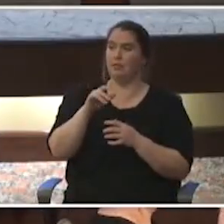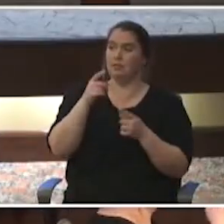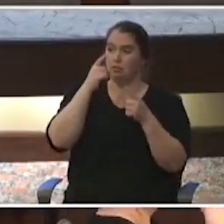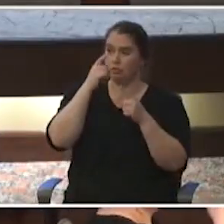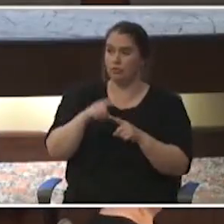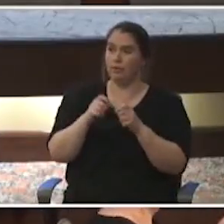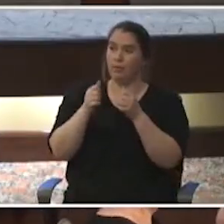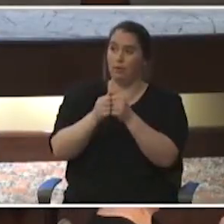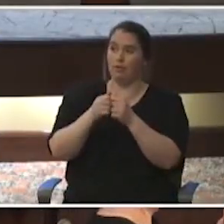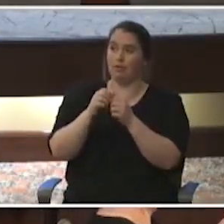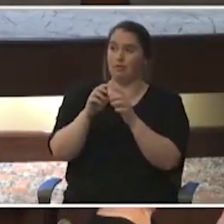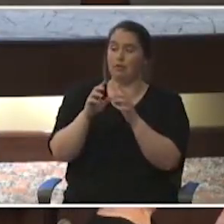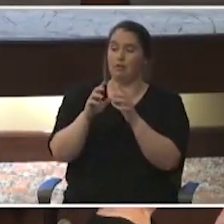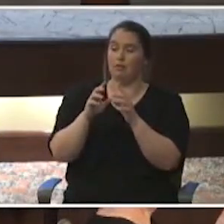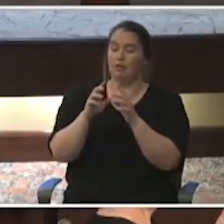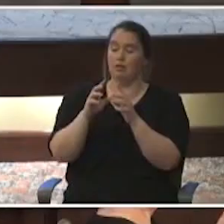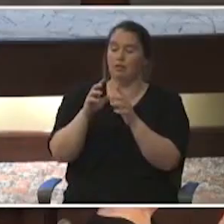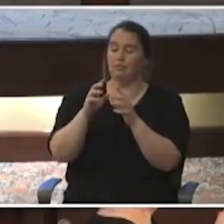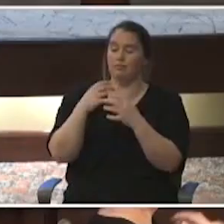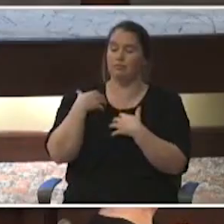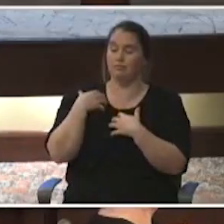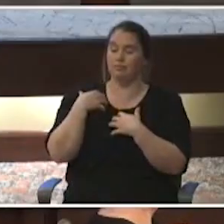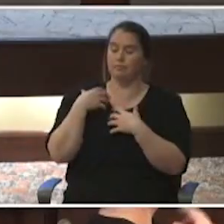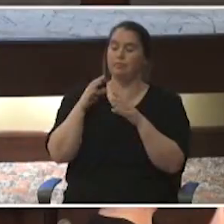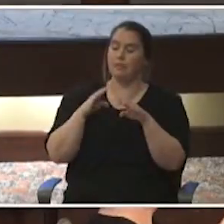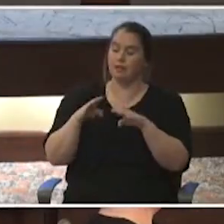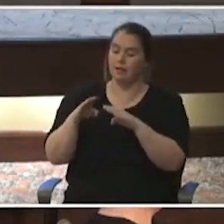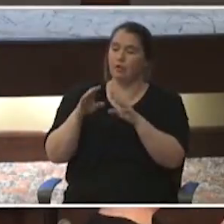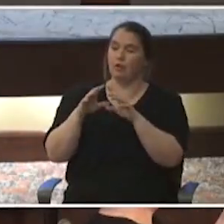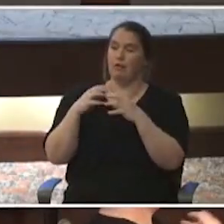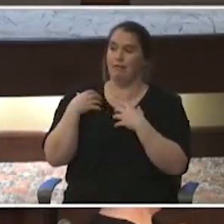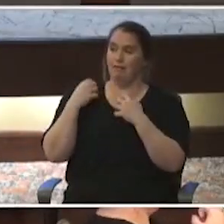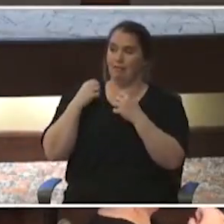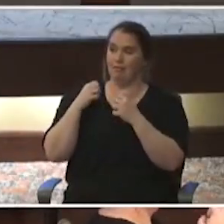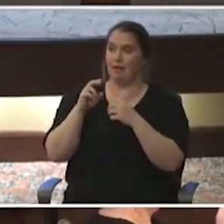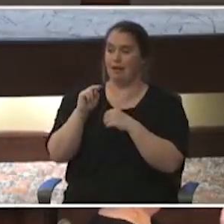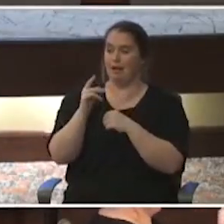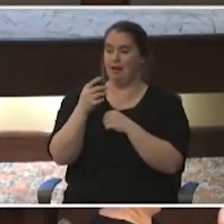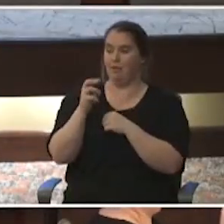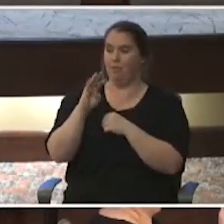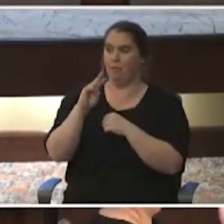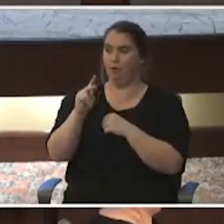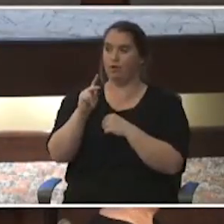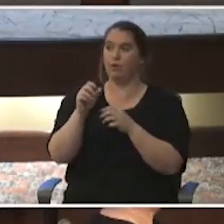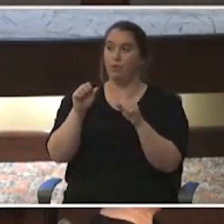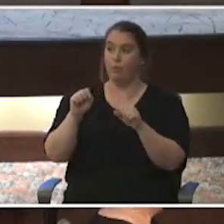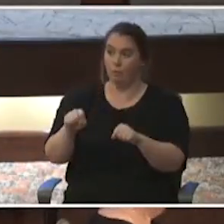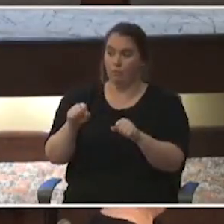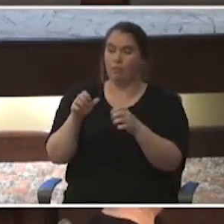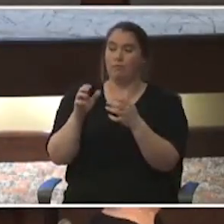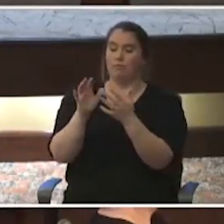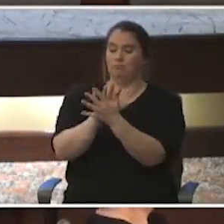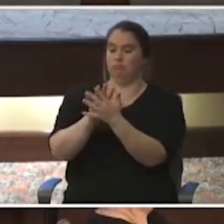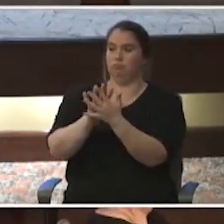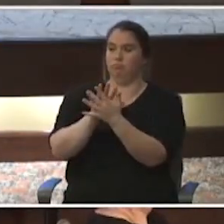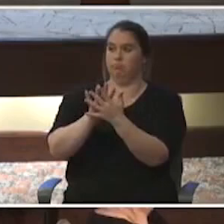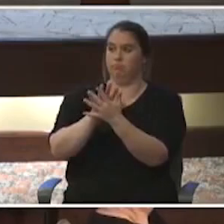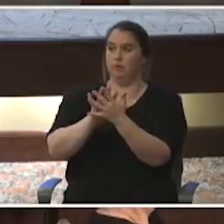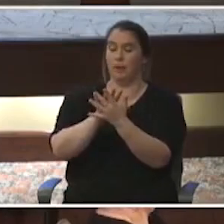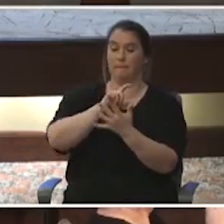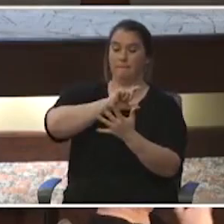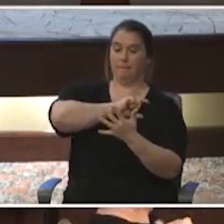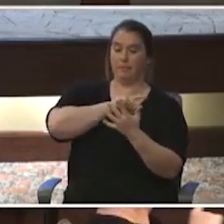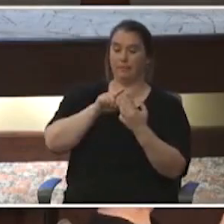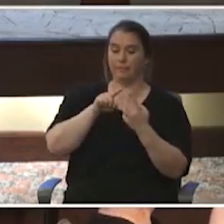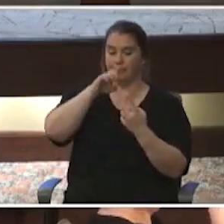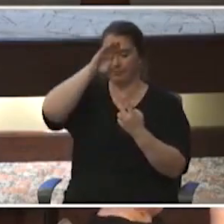the Behavioral Health Network for medical screening or medical clearance when police officers and other law